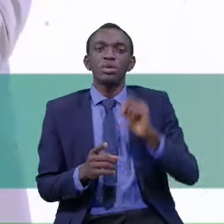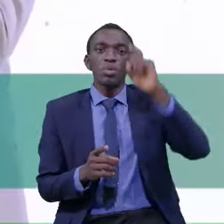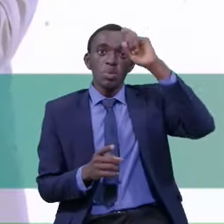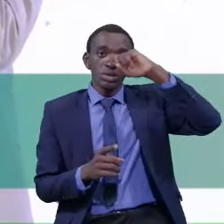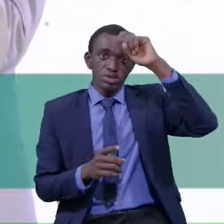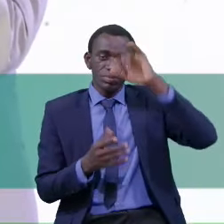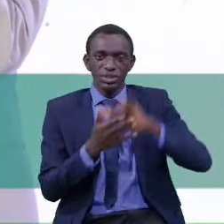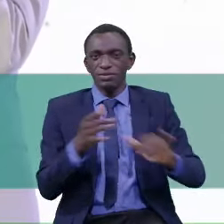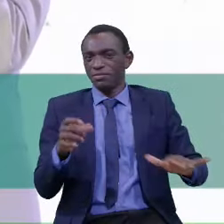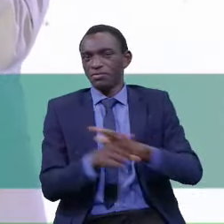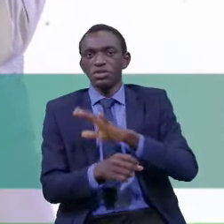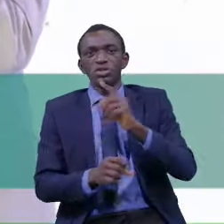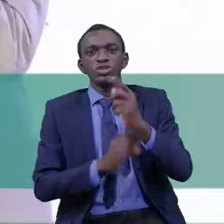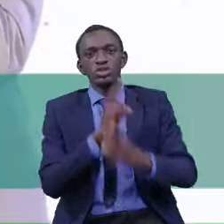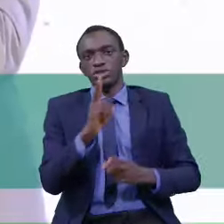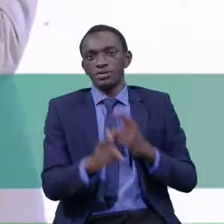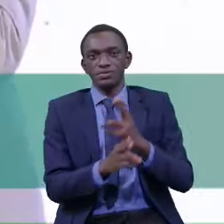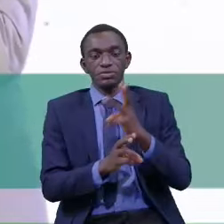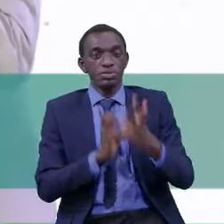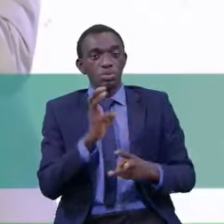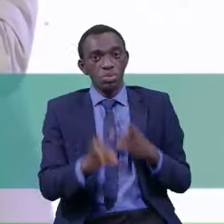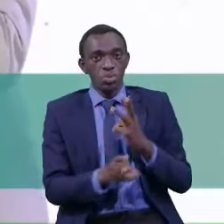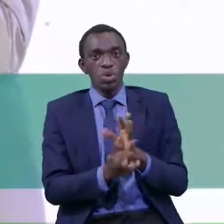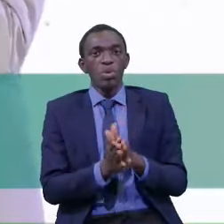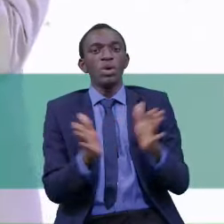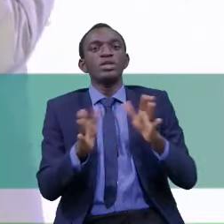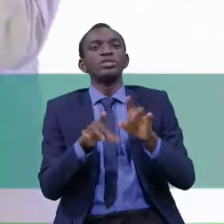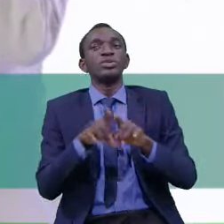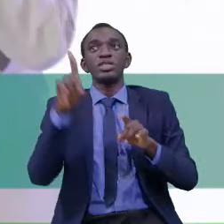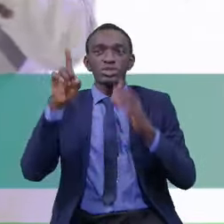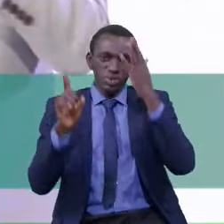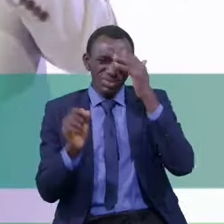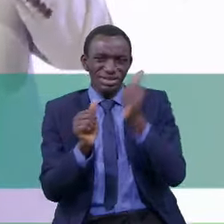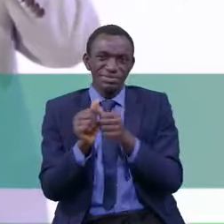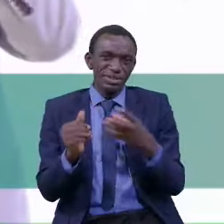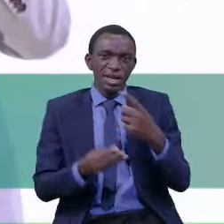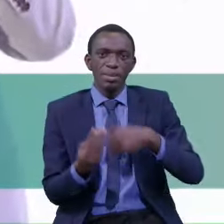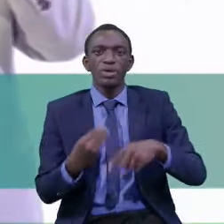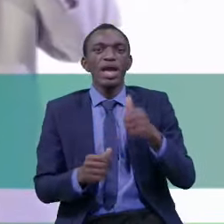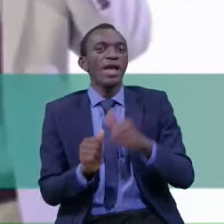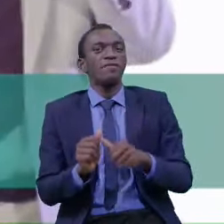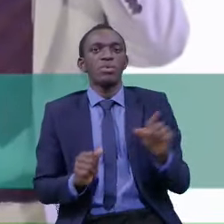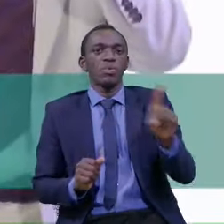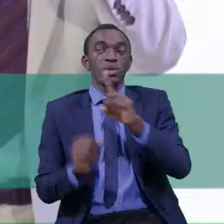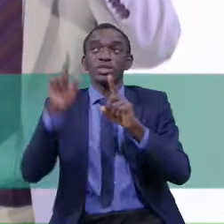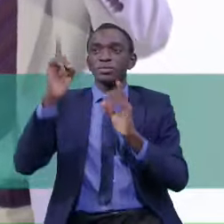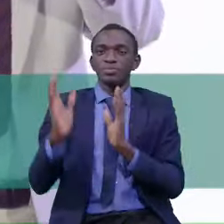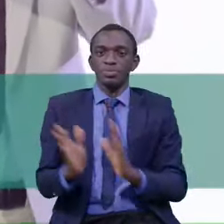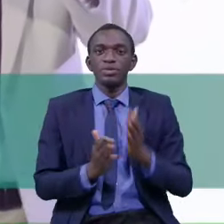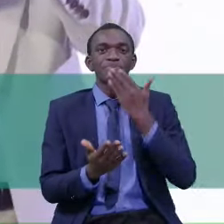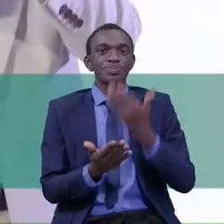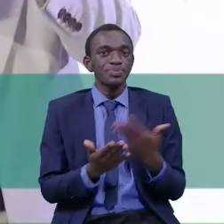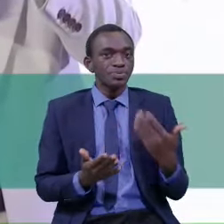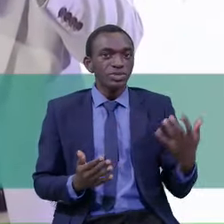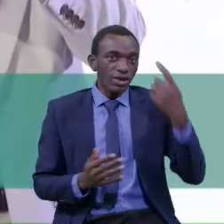everything about everybody. And he can plan good things for everybody. But when you need,